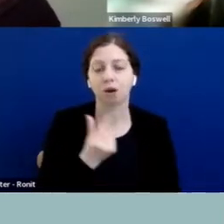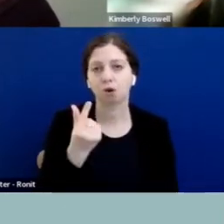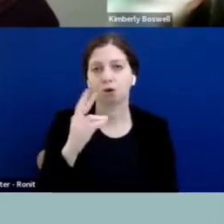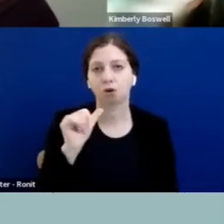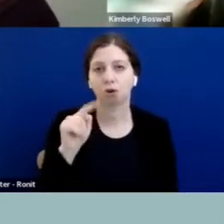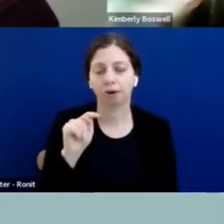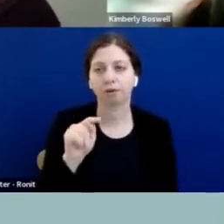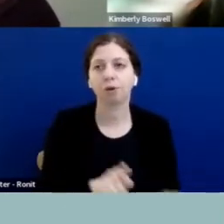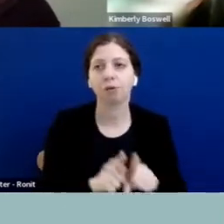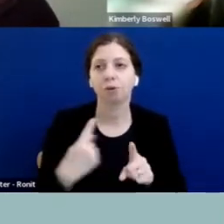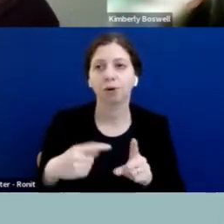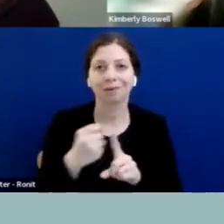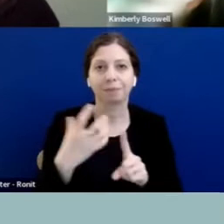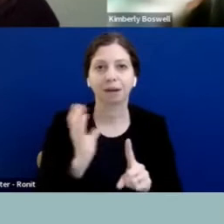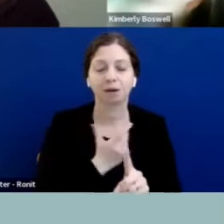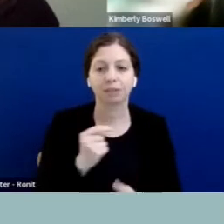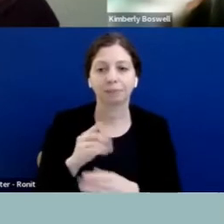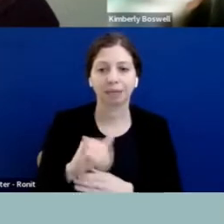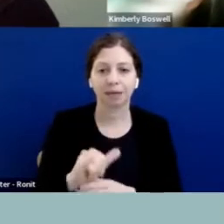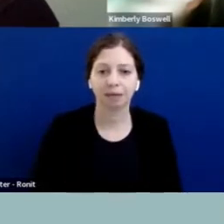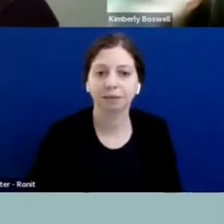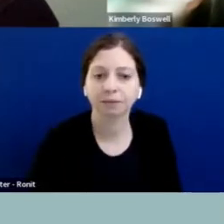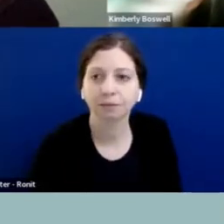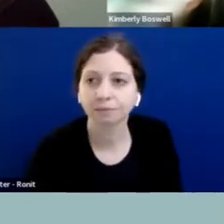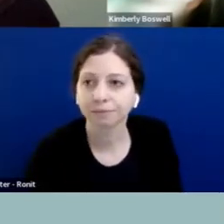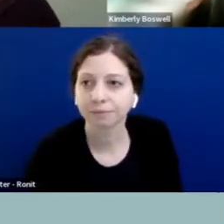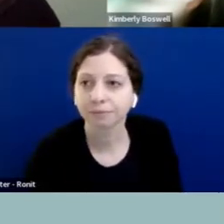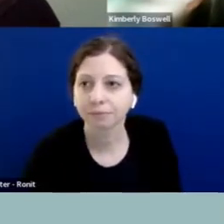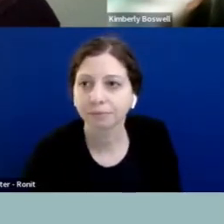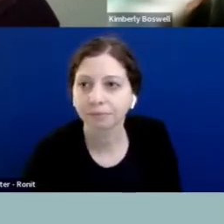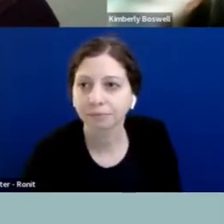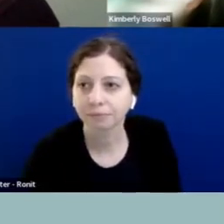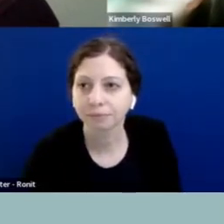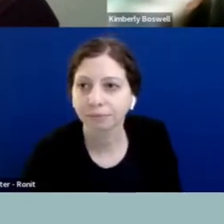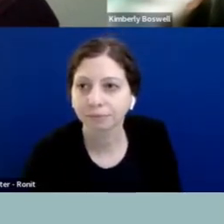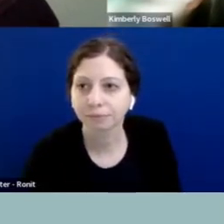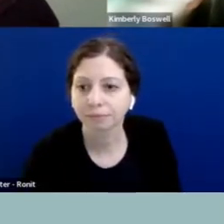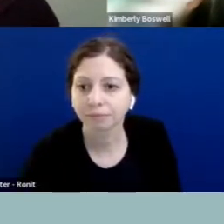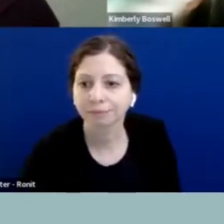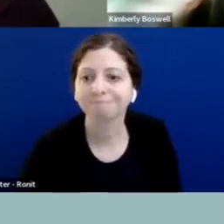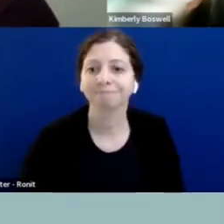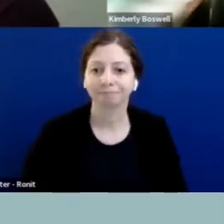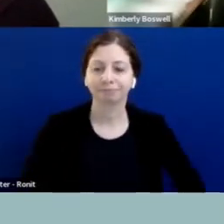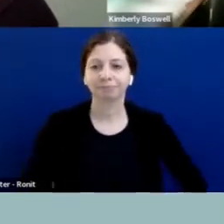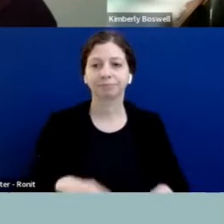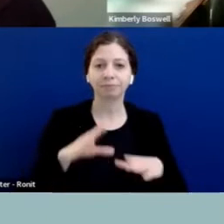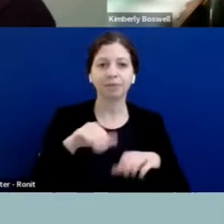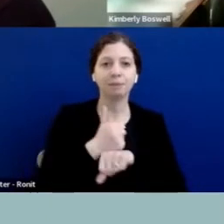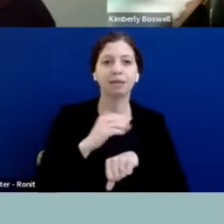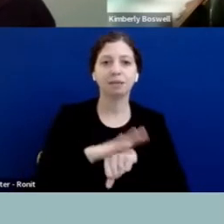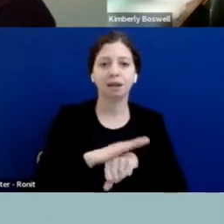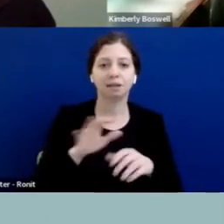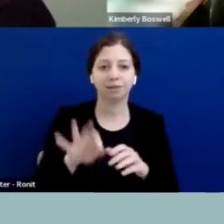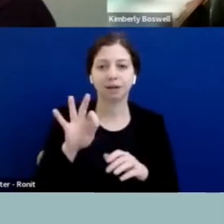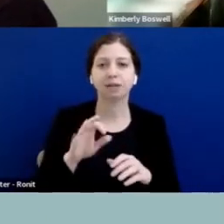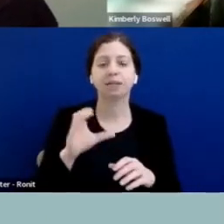We're also expanding our TBI behavioral health leadership team based on the profile and dissemination findings. As the commissioner